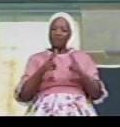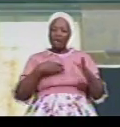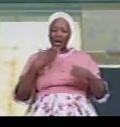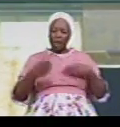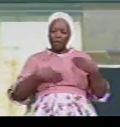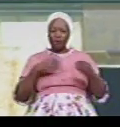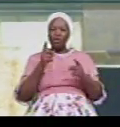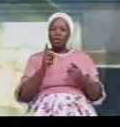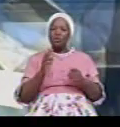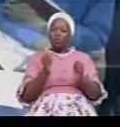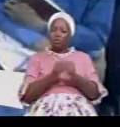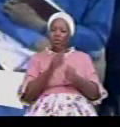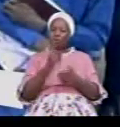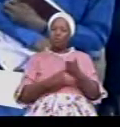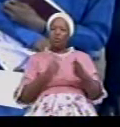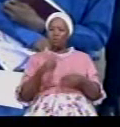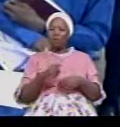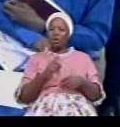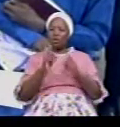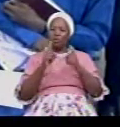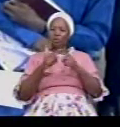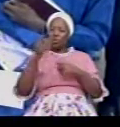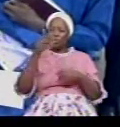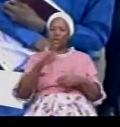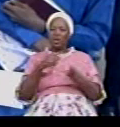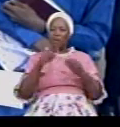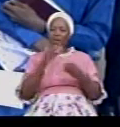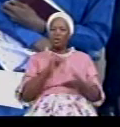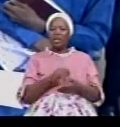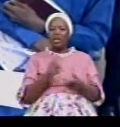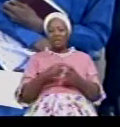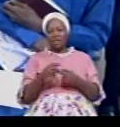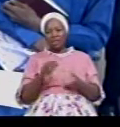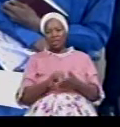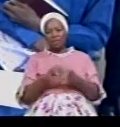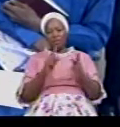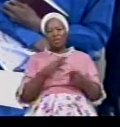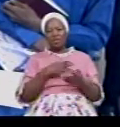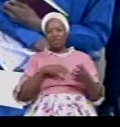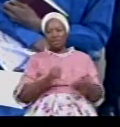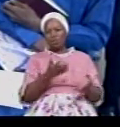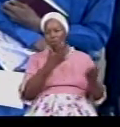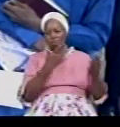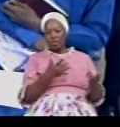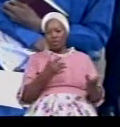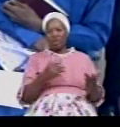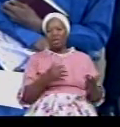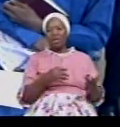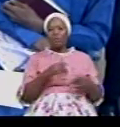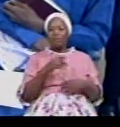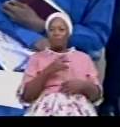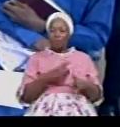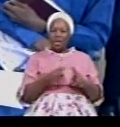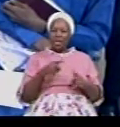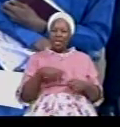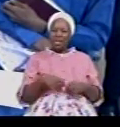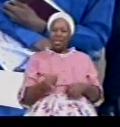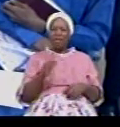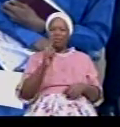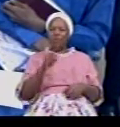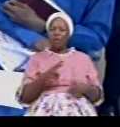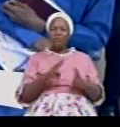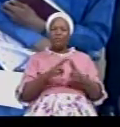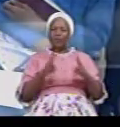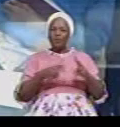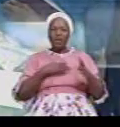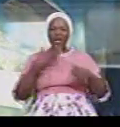And because of that, he's still waiting, you know, but you're so taken, and you are so immersed in